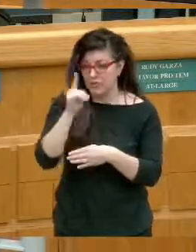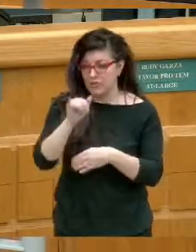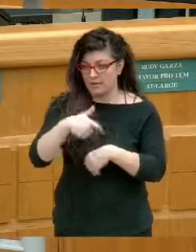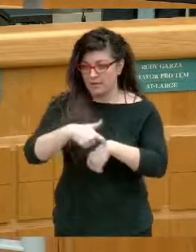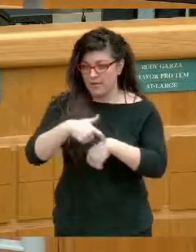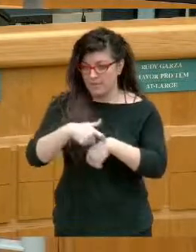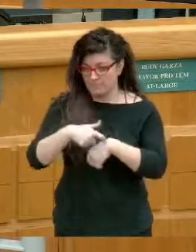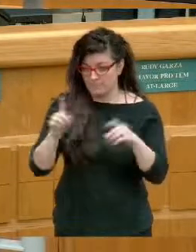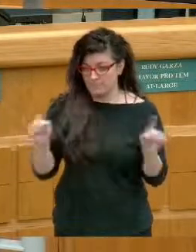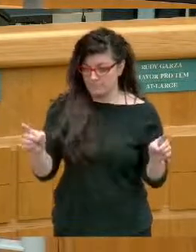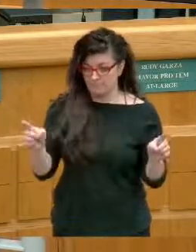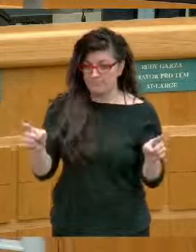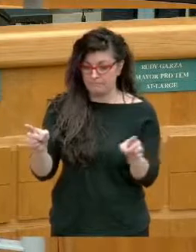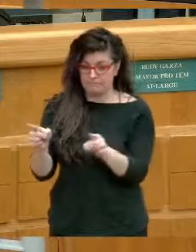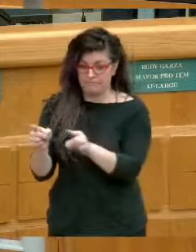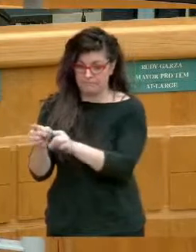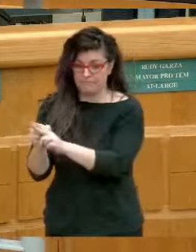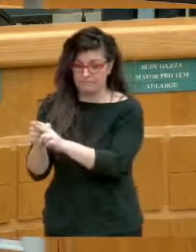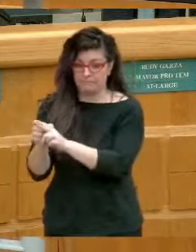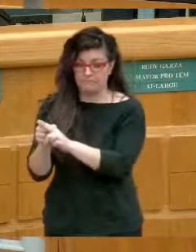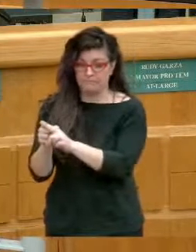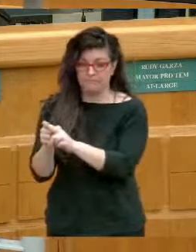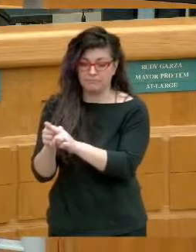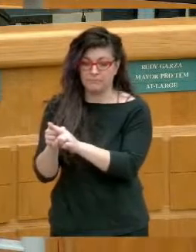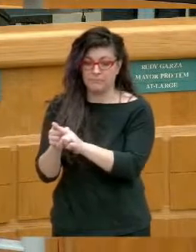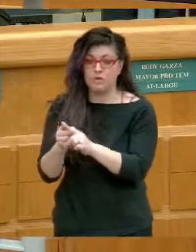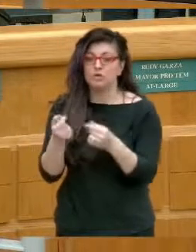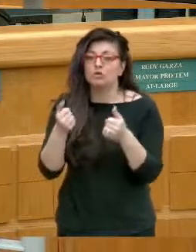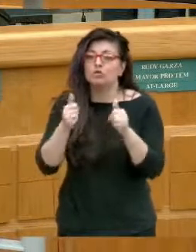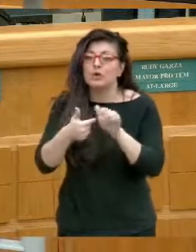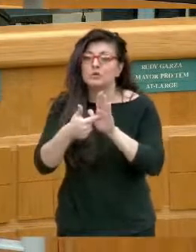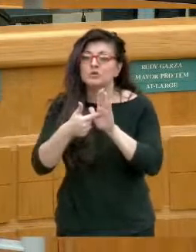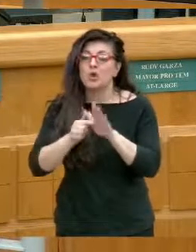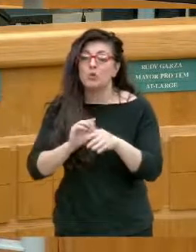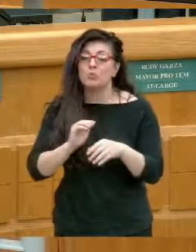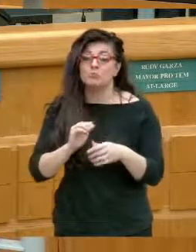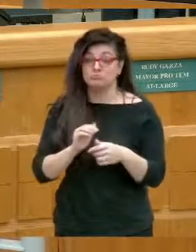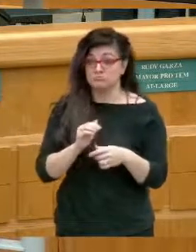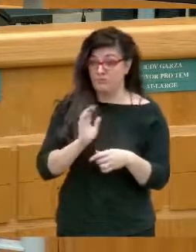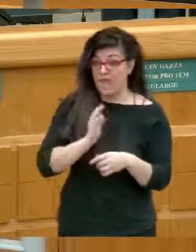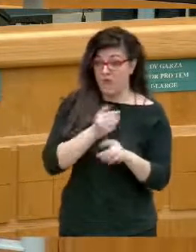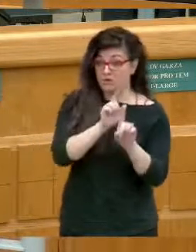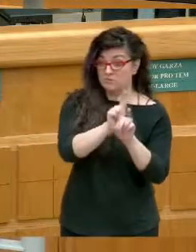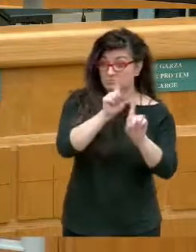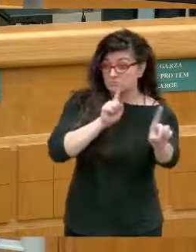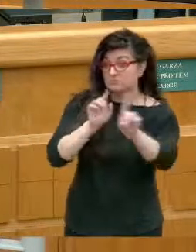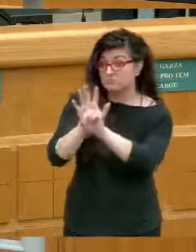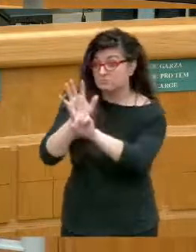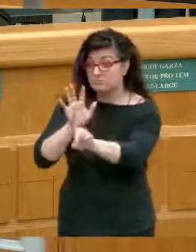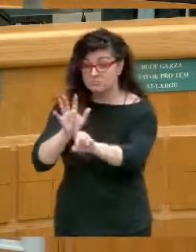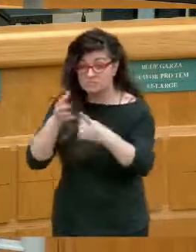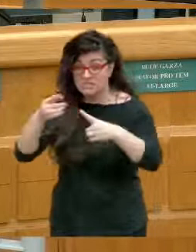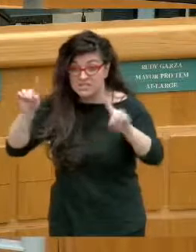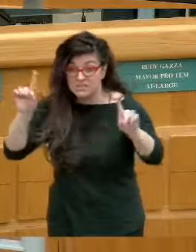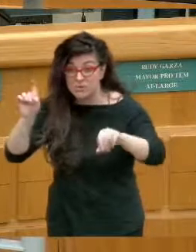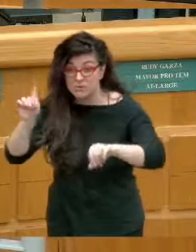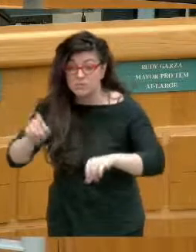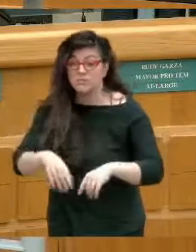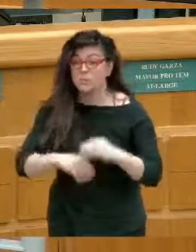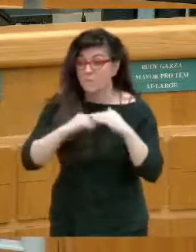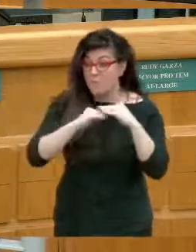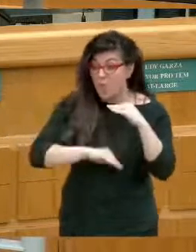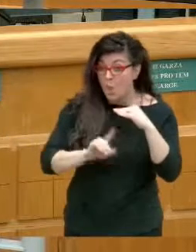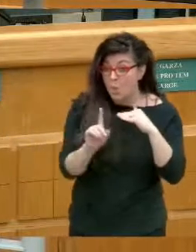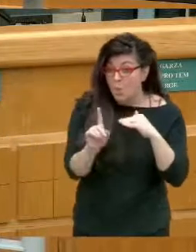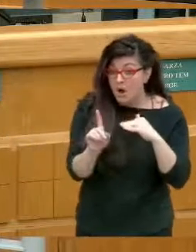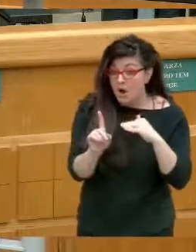period what our effectiveness at social distancing and controlling the transmission rate was. When you're below 1,